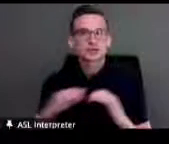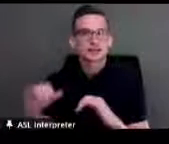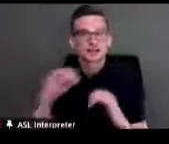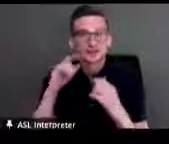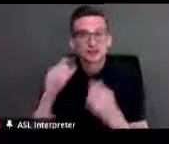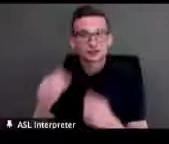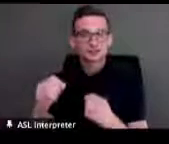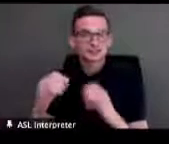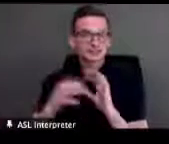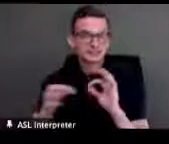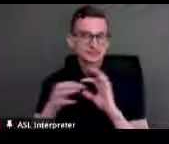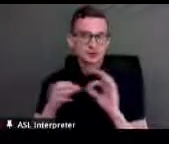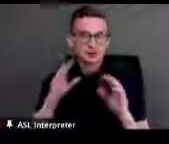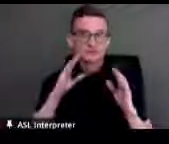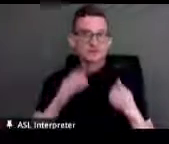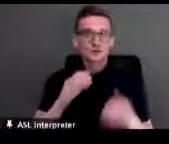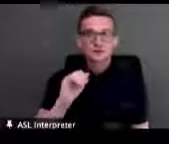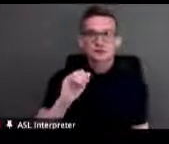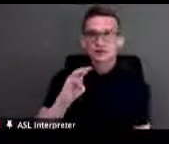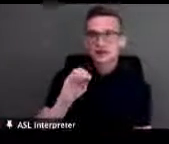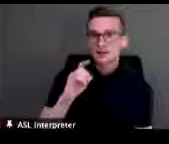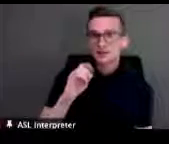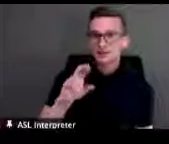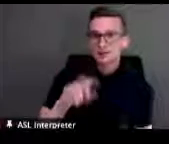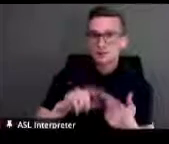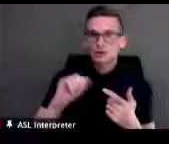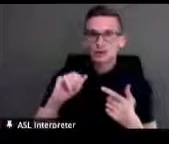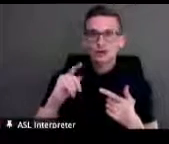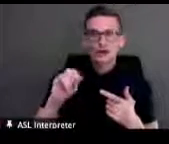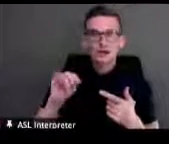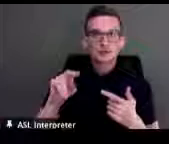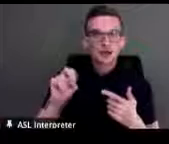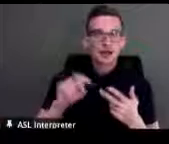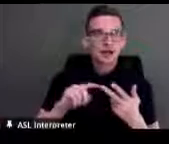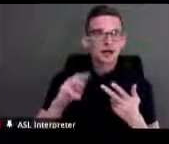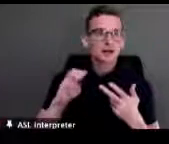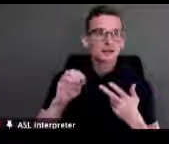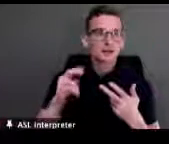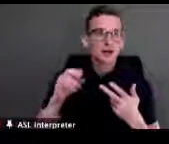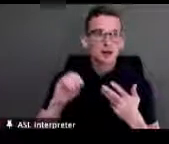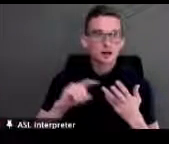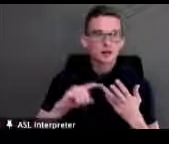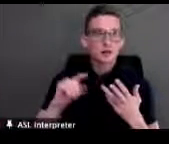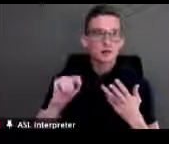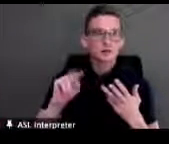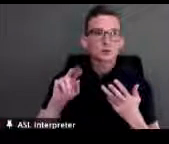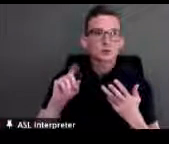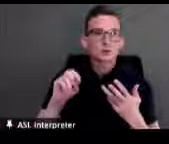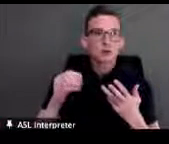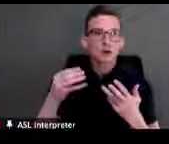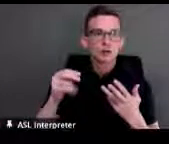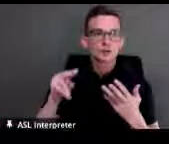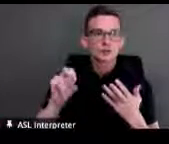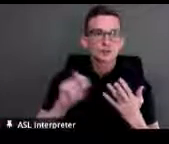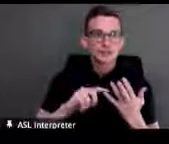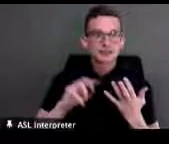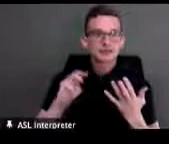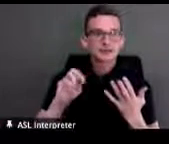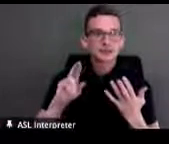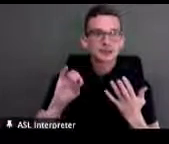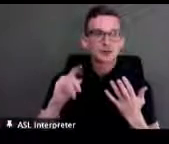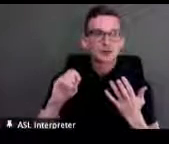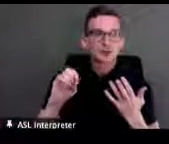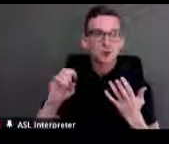Alpine, Amador, Calaveras, Inyo, Mariposa, Mono, and Tuolumne counties and their surrounding areas.